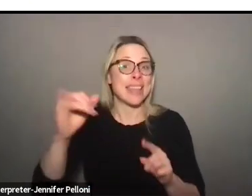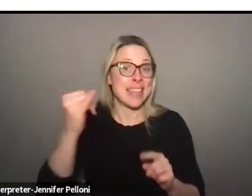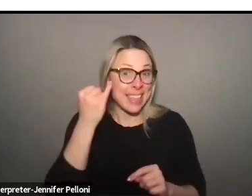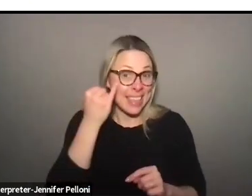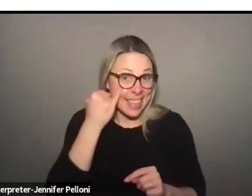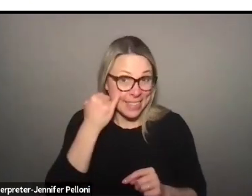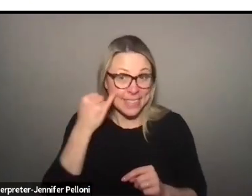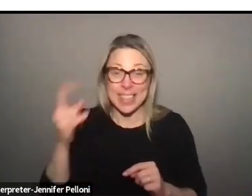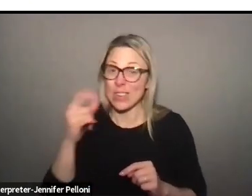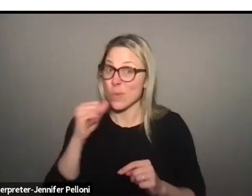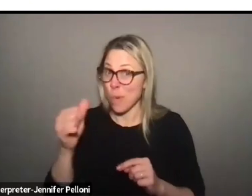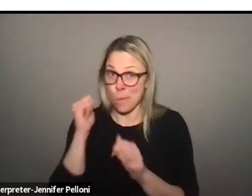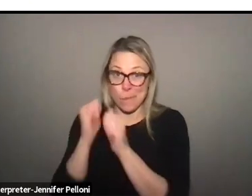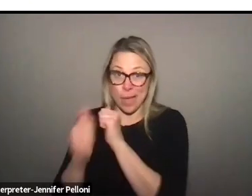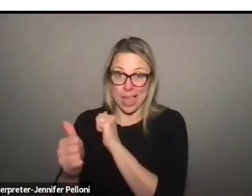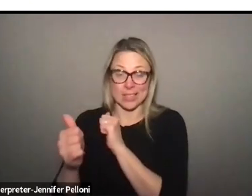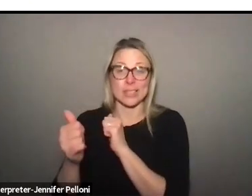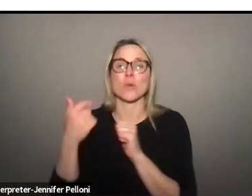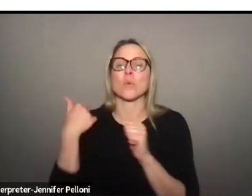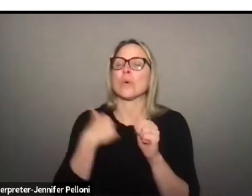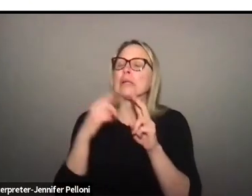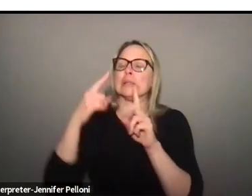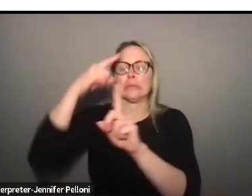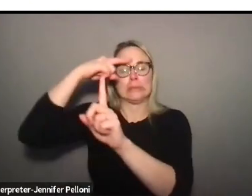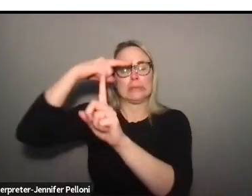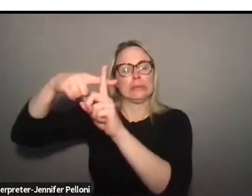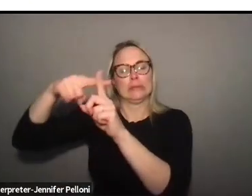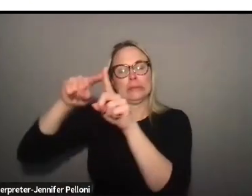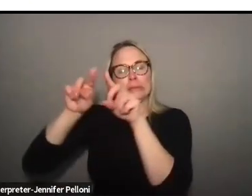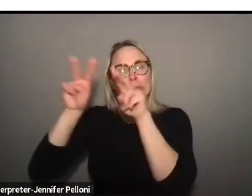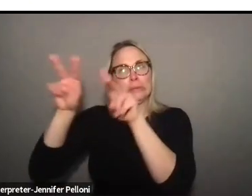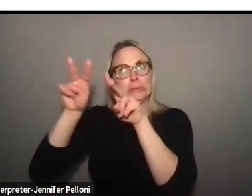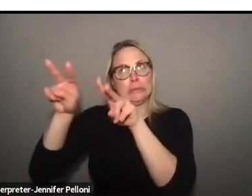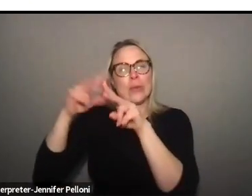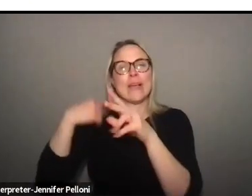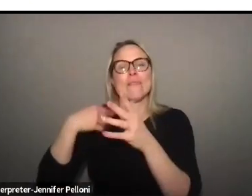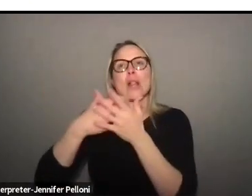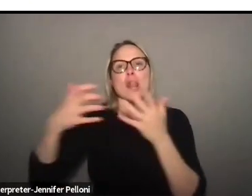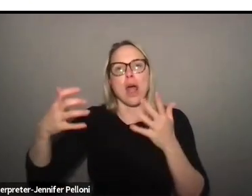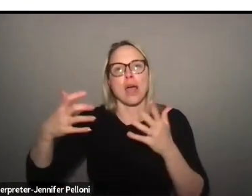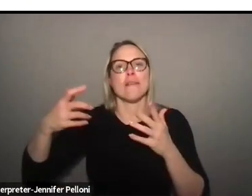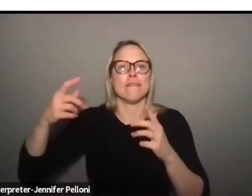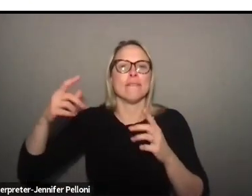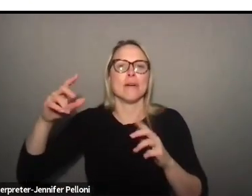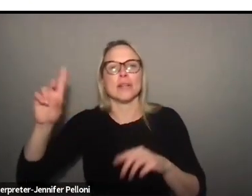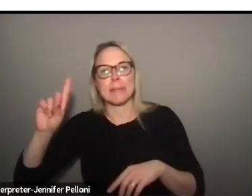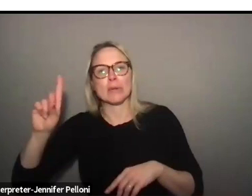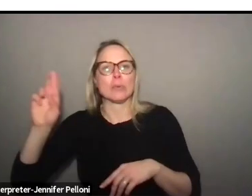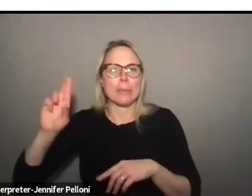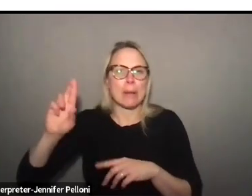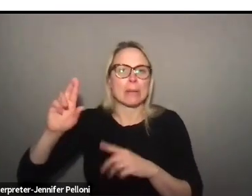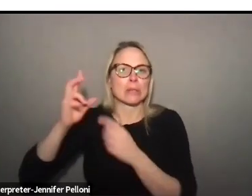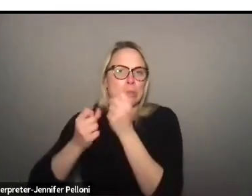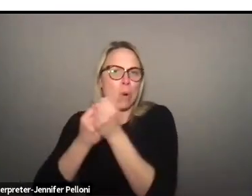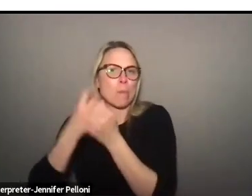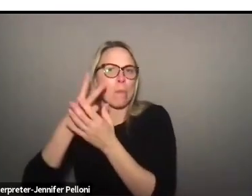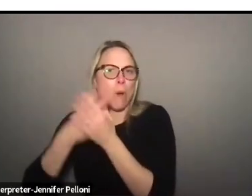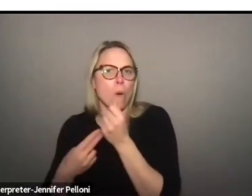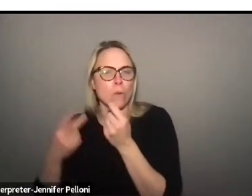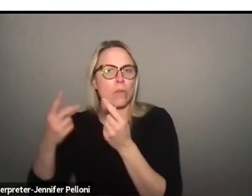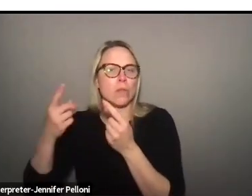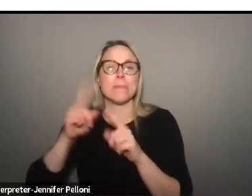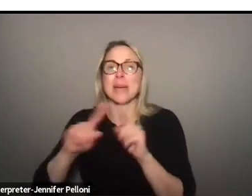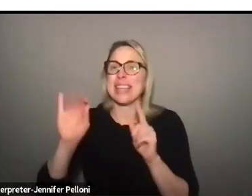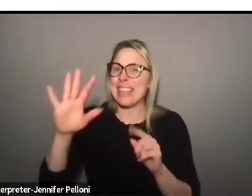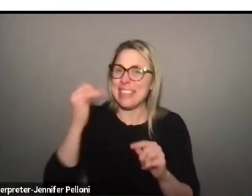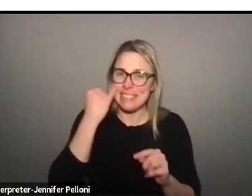does not pass, we're very optimistic. We have a lot of bipartisan support for this. But just in case